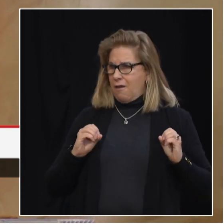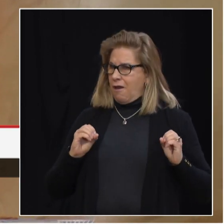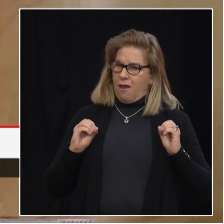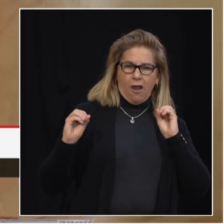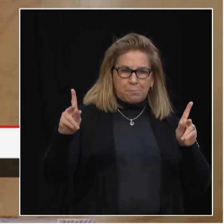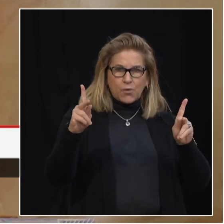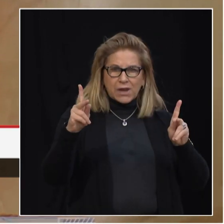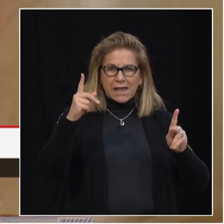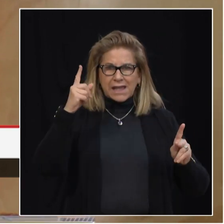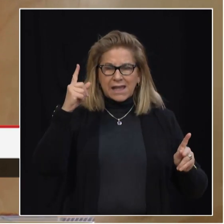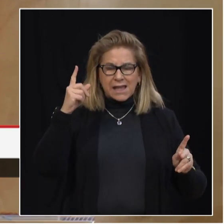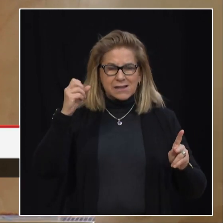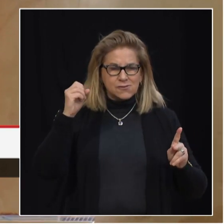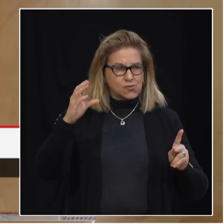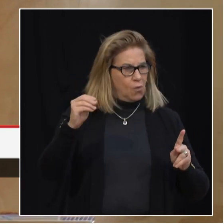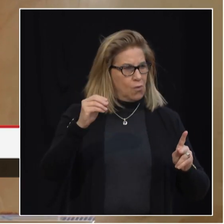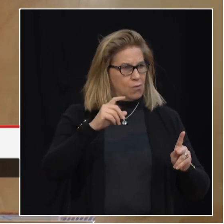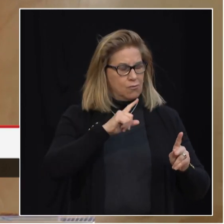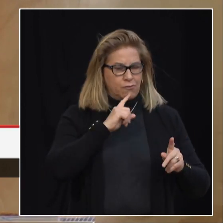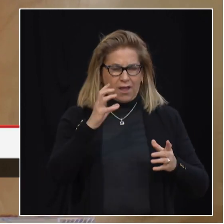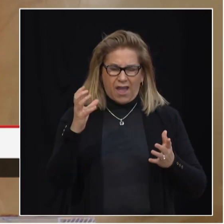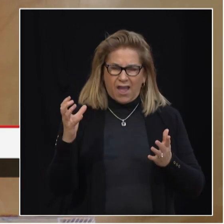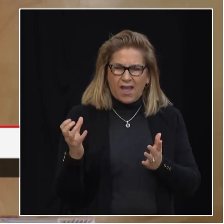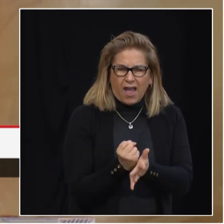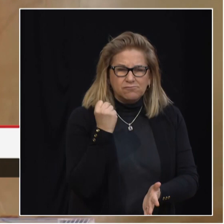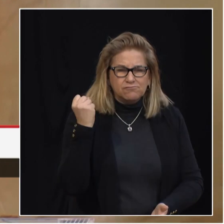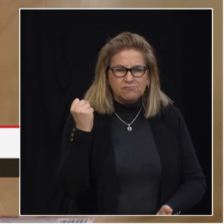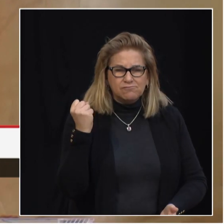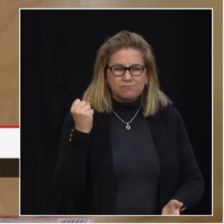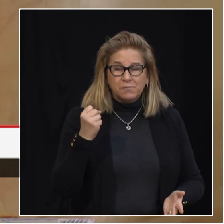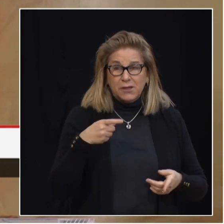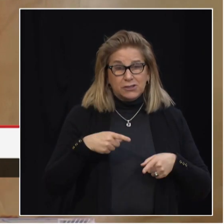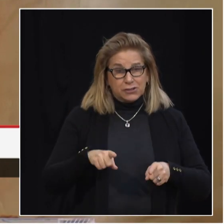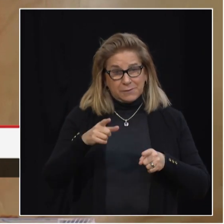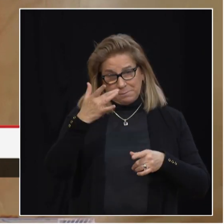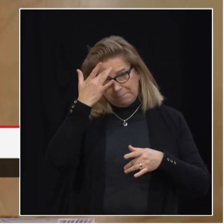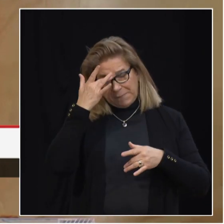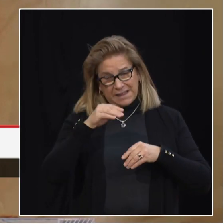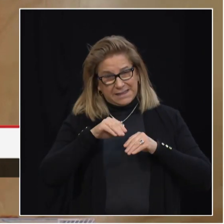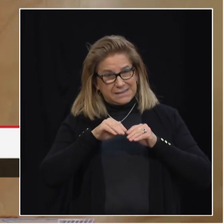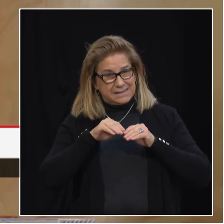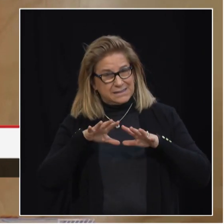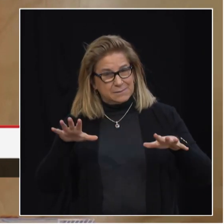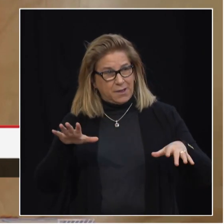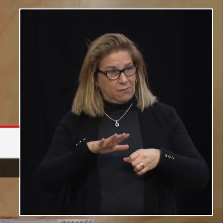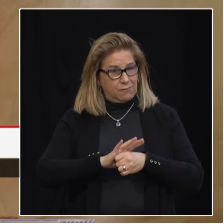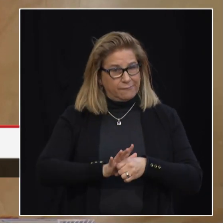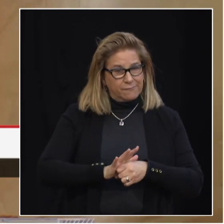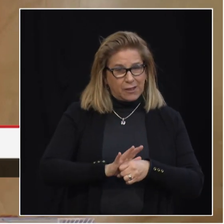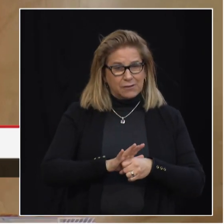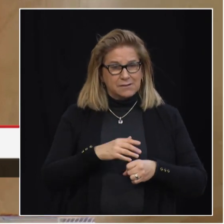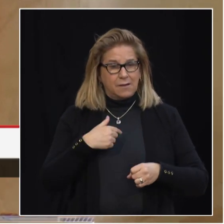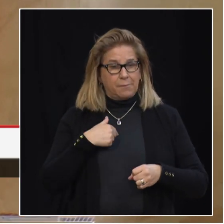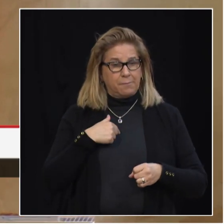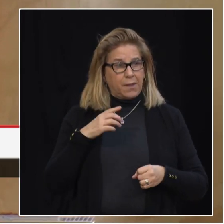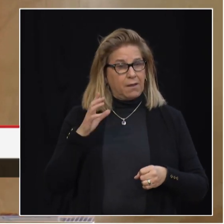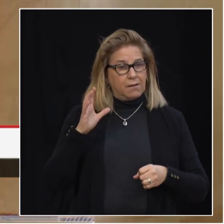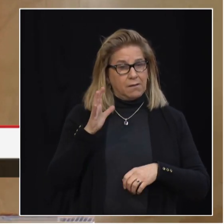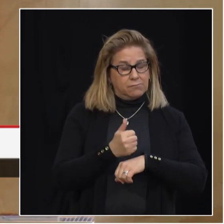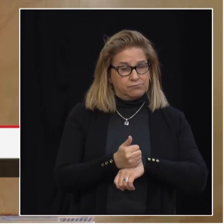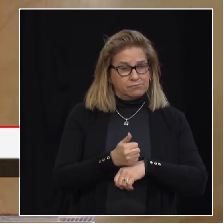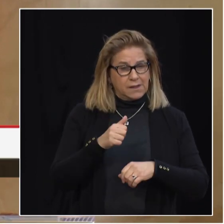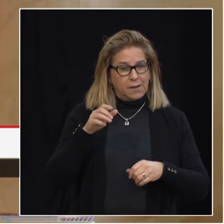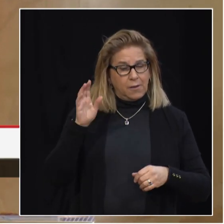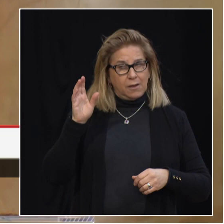the pandemic, I came close to losing my manufacturing facility in Baltimore. And for me to stay in business, I was looking for